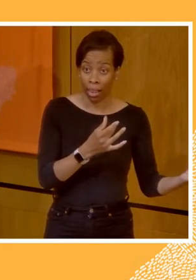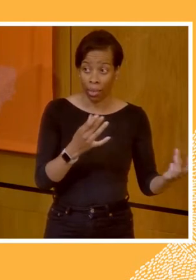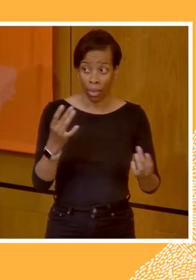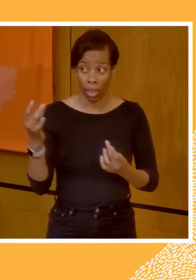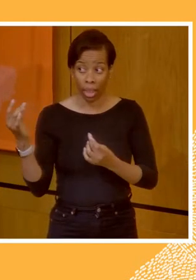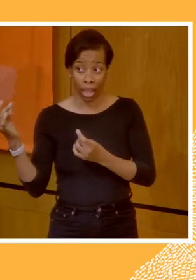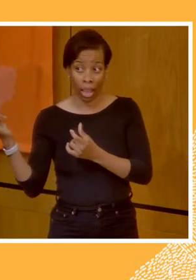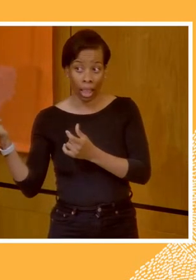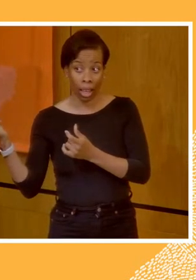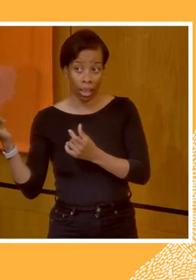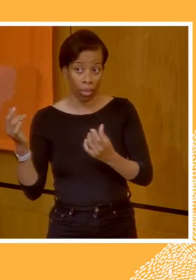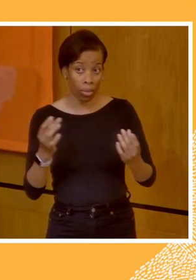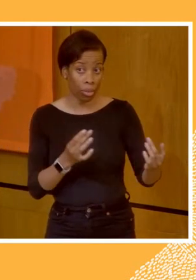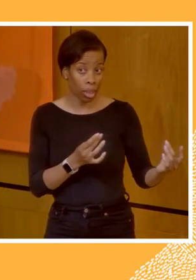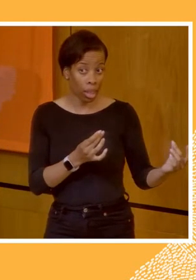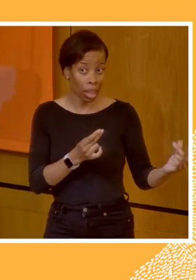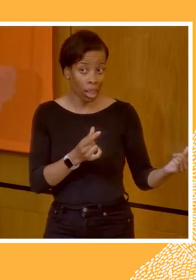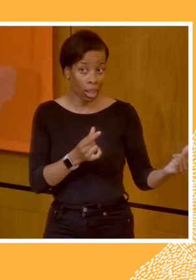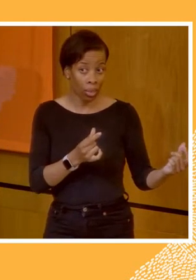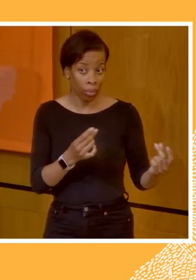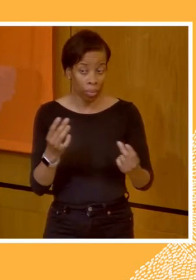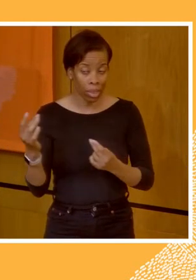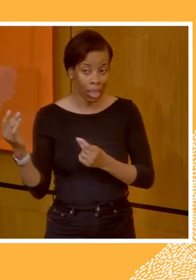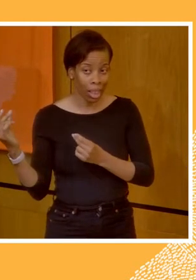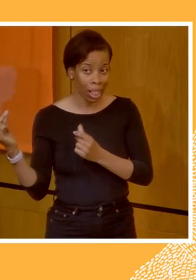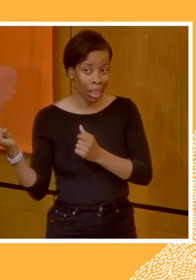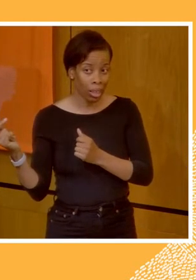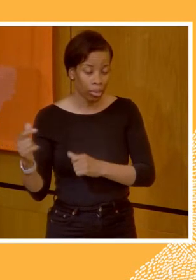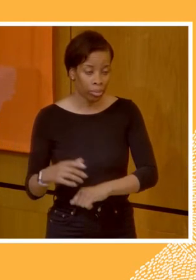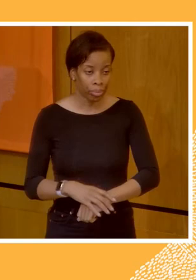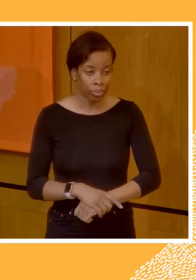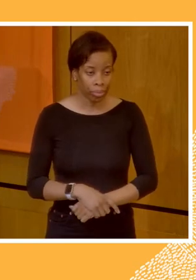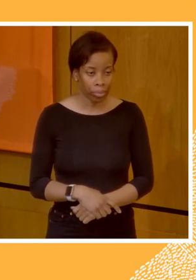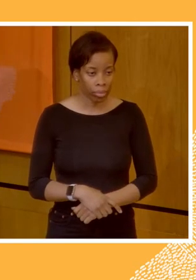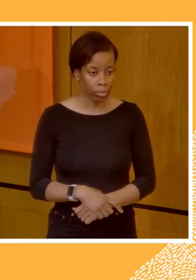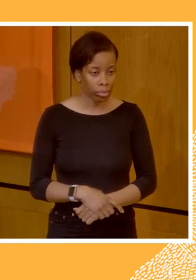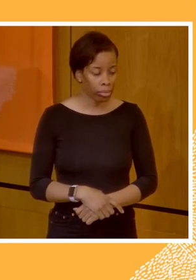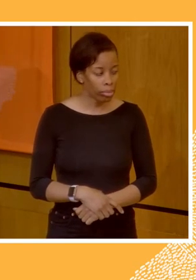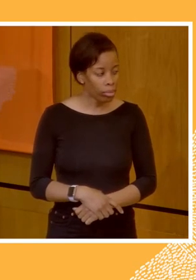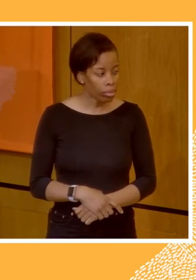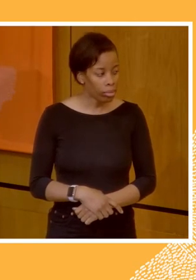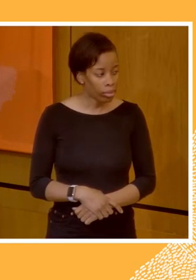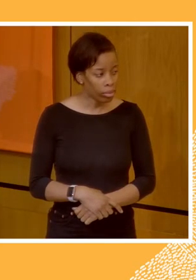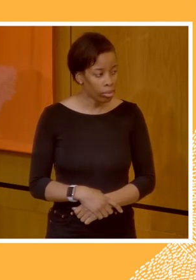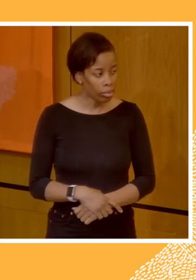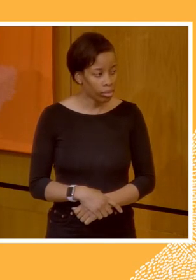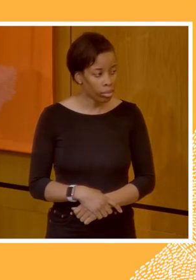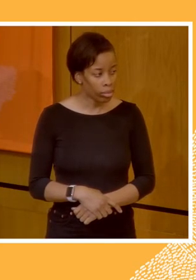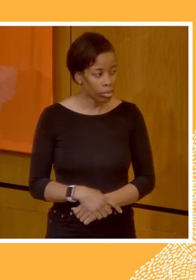across the field of sound from your blocked ear to your unblocked ear. Okay, all together.